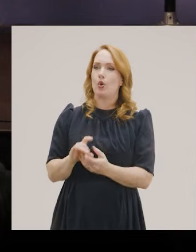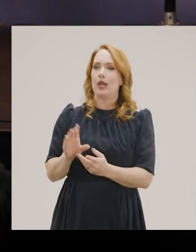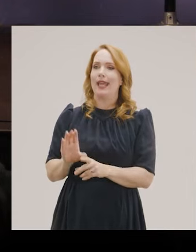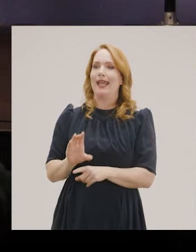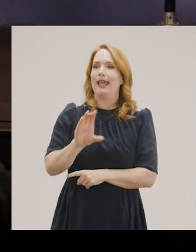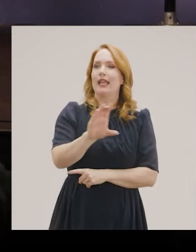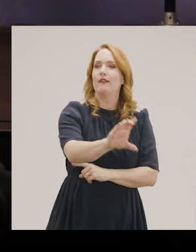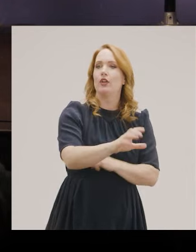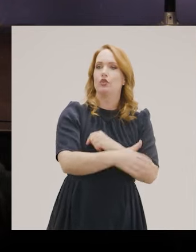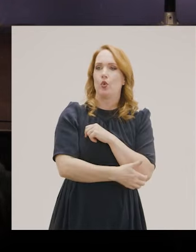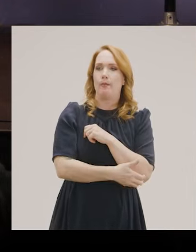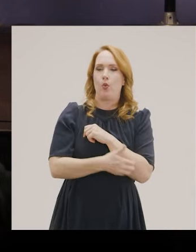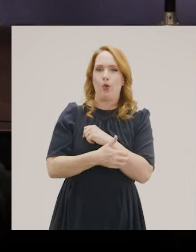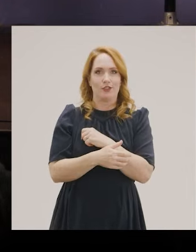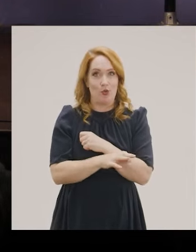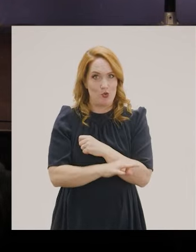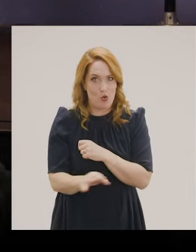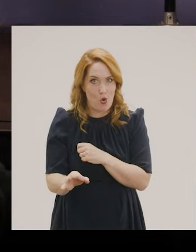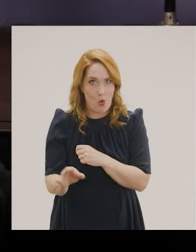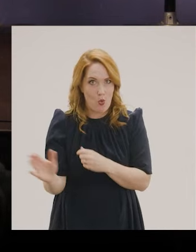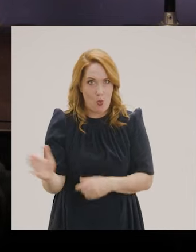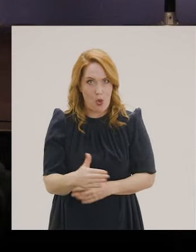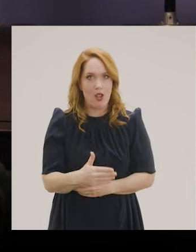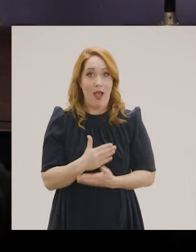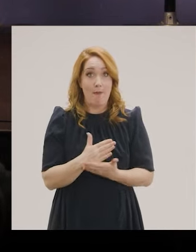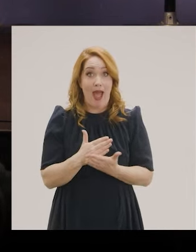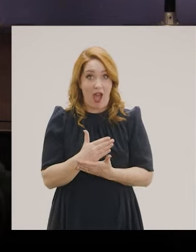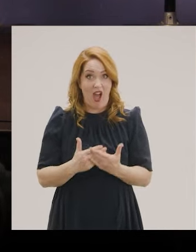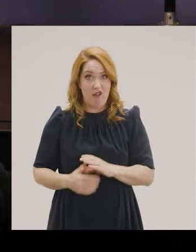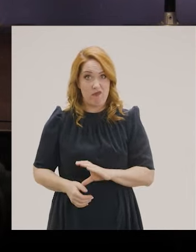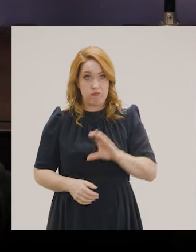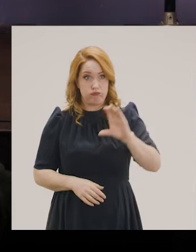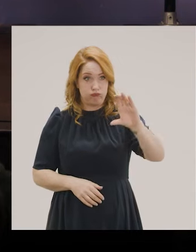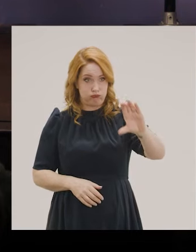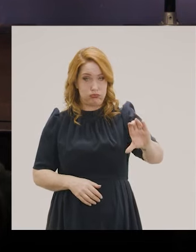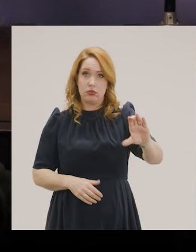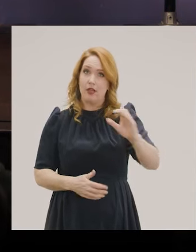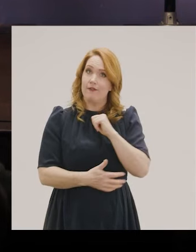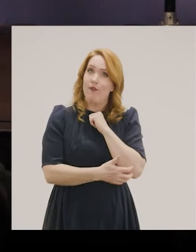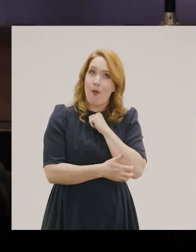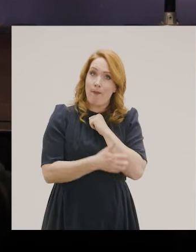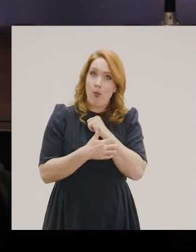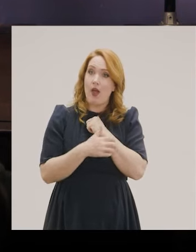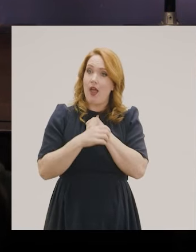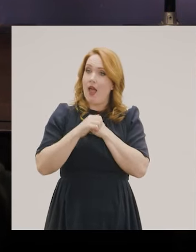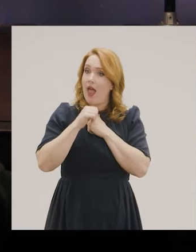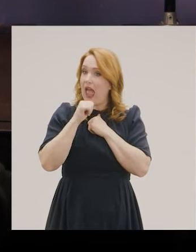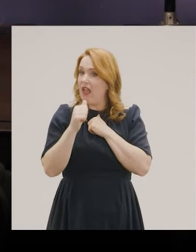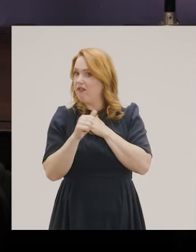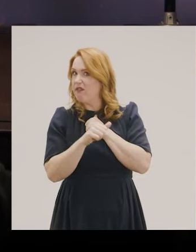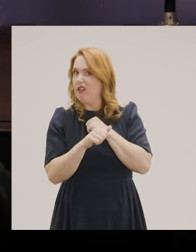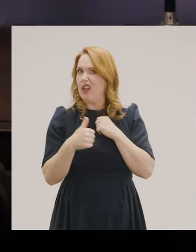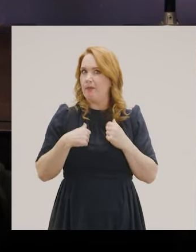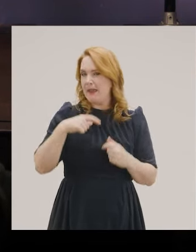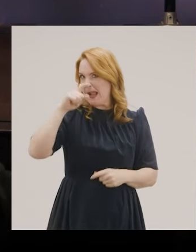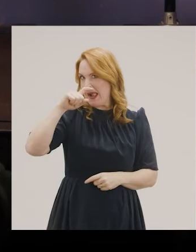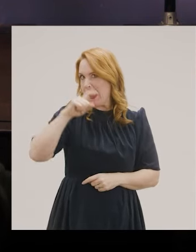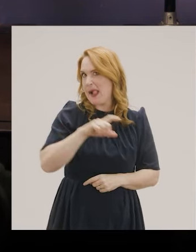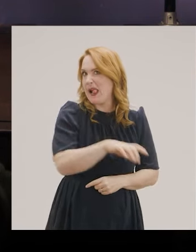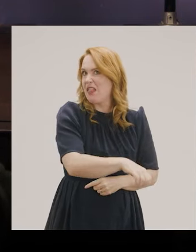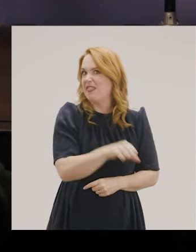possessions to the poor." Notice it wasn't everything, half of it though. I give half my possessions to the poor. And if I've